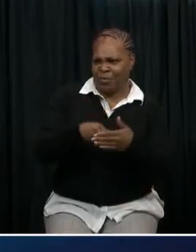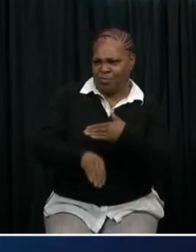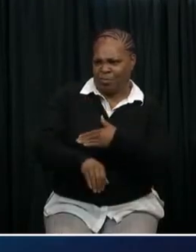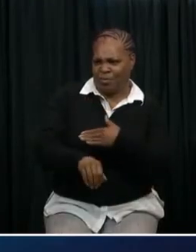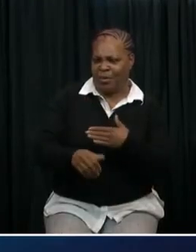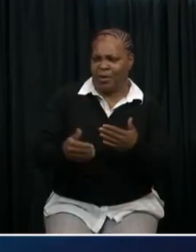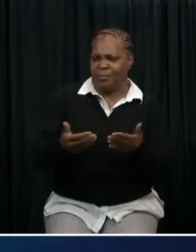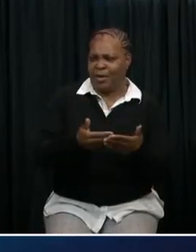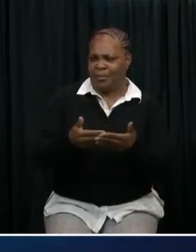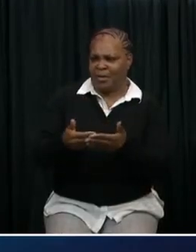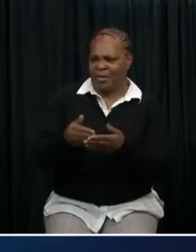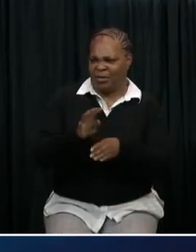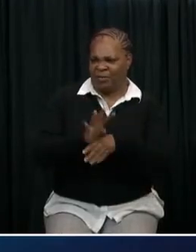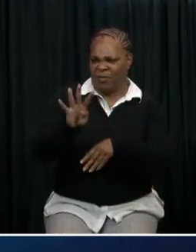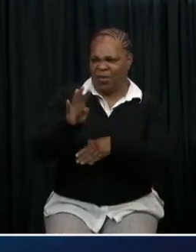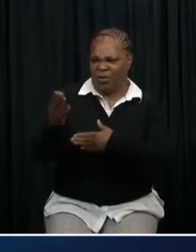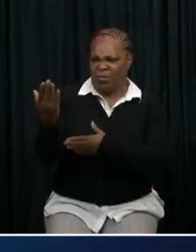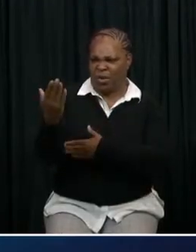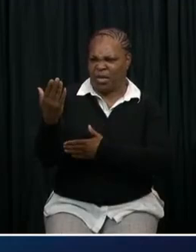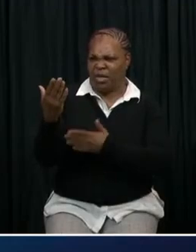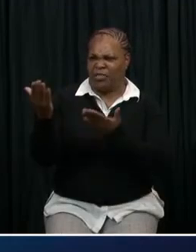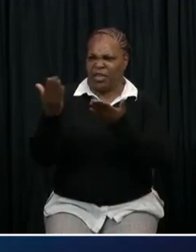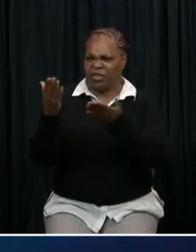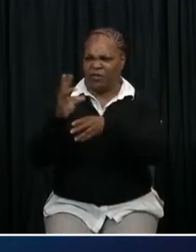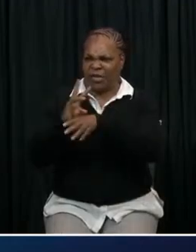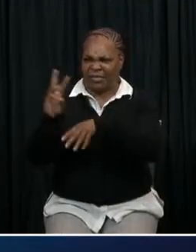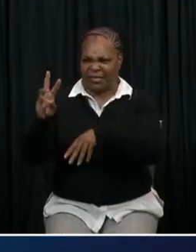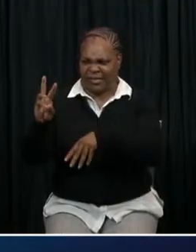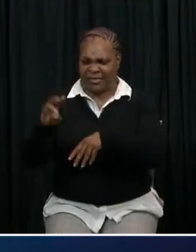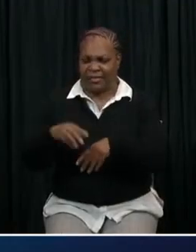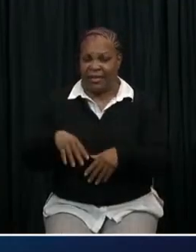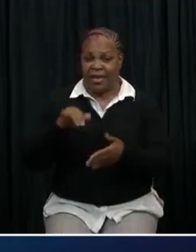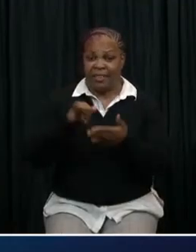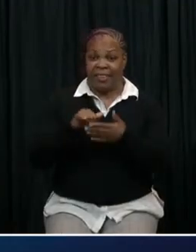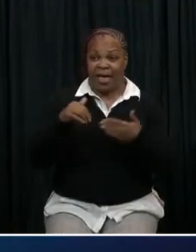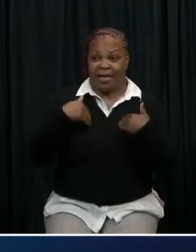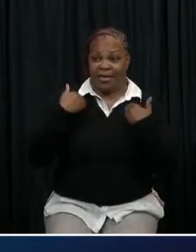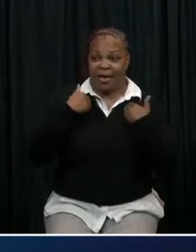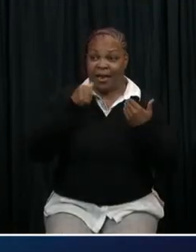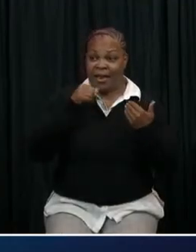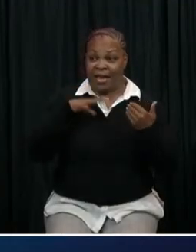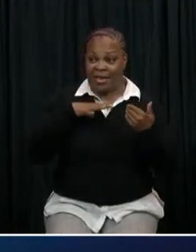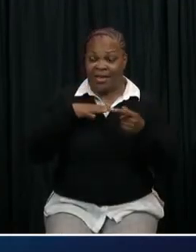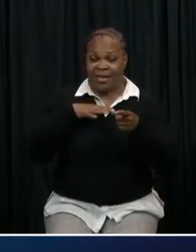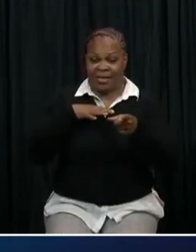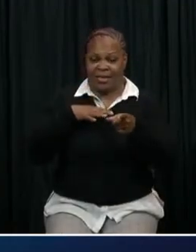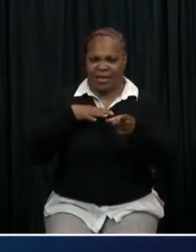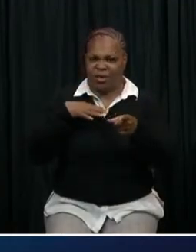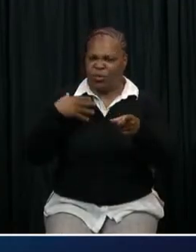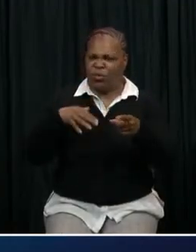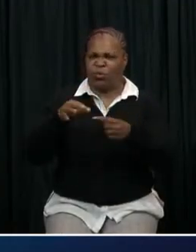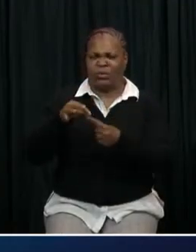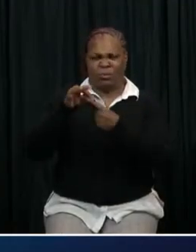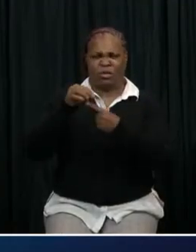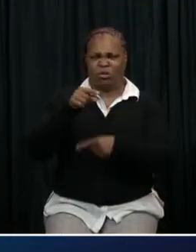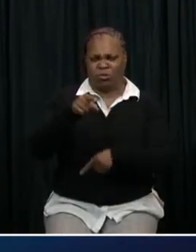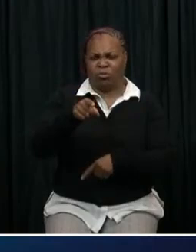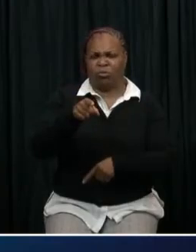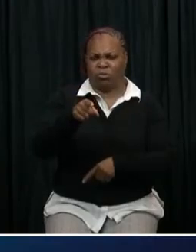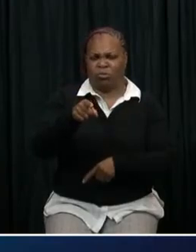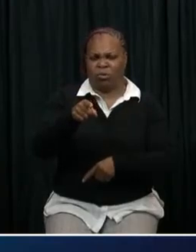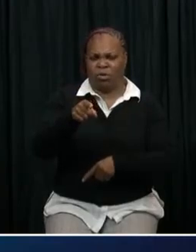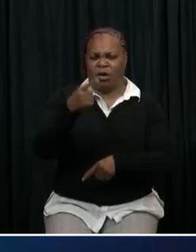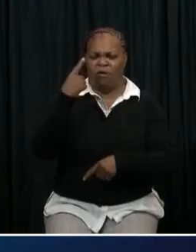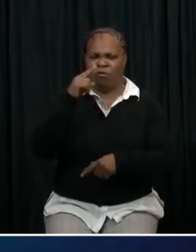because they start serving at 6. And I saw in that young lady a person that needs some special support. For